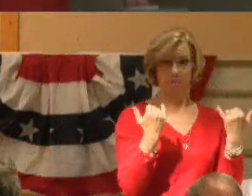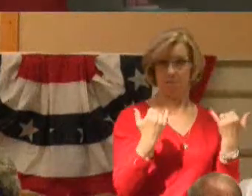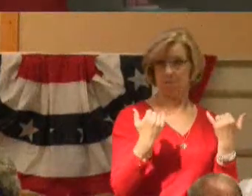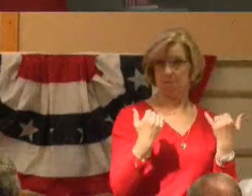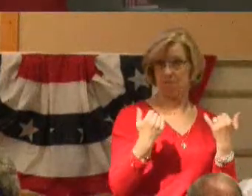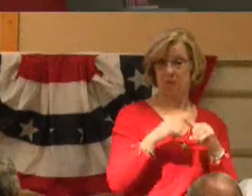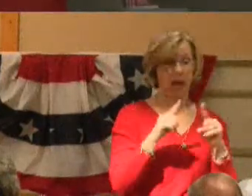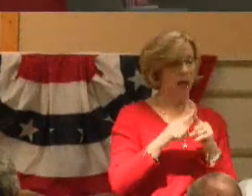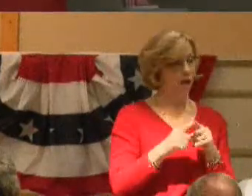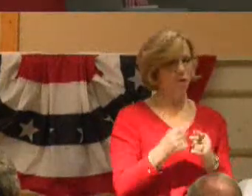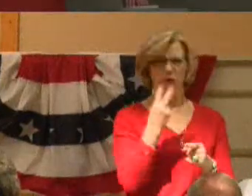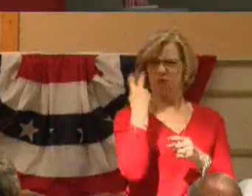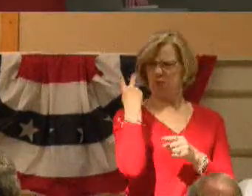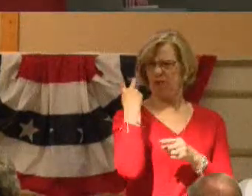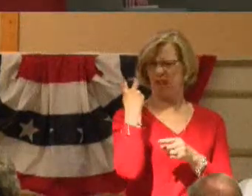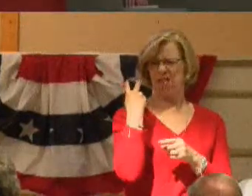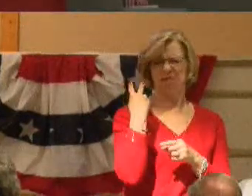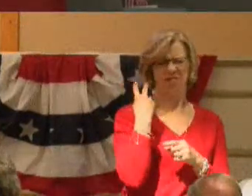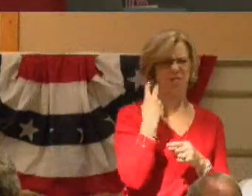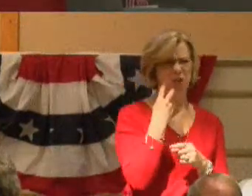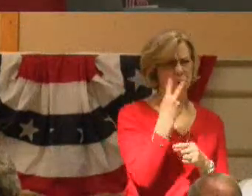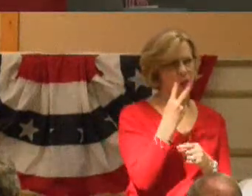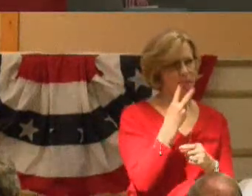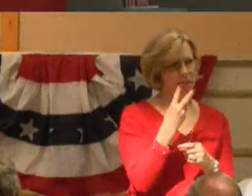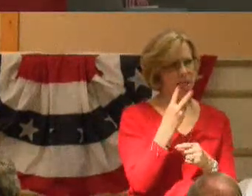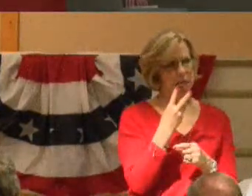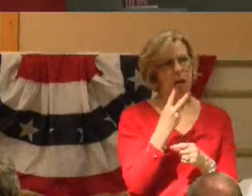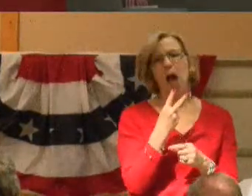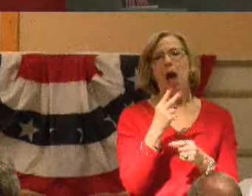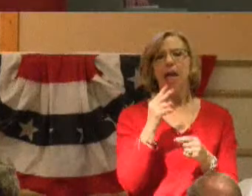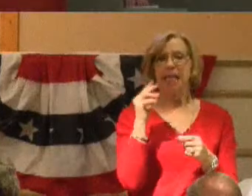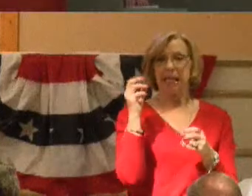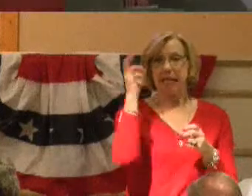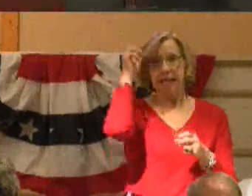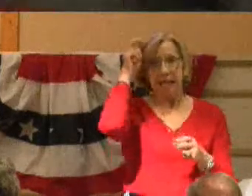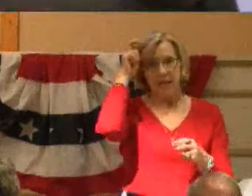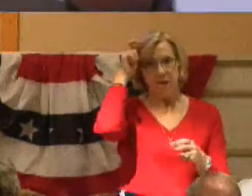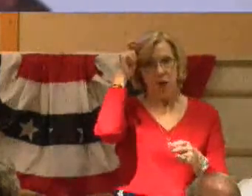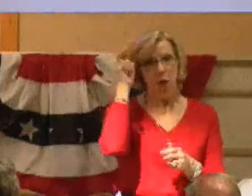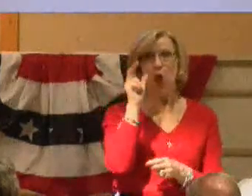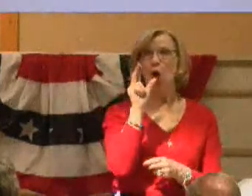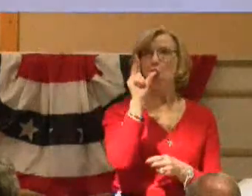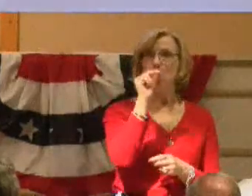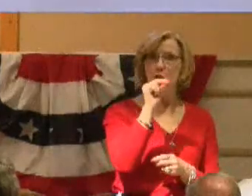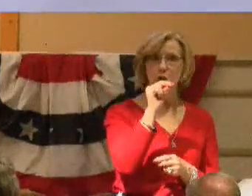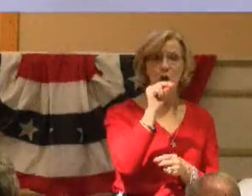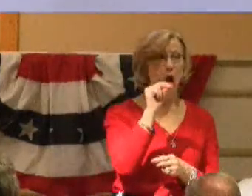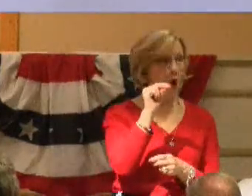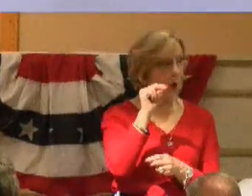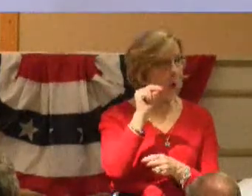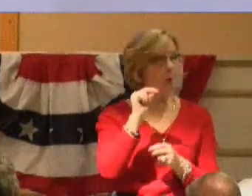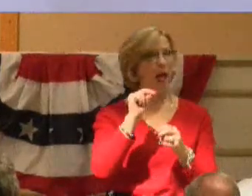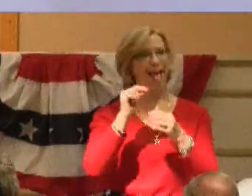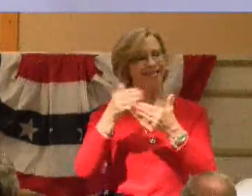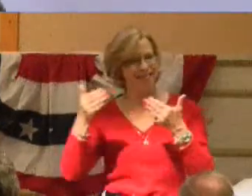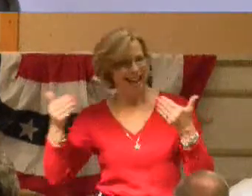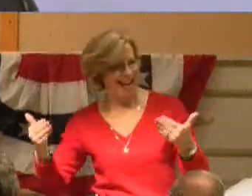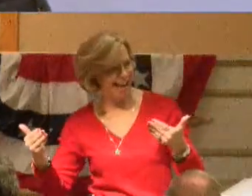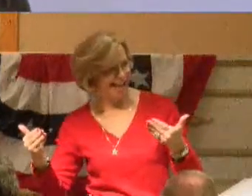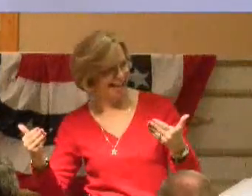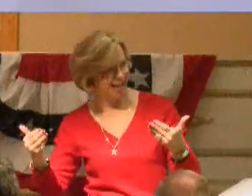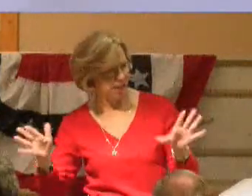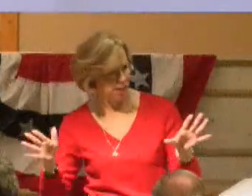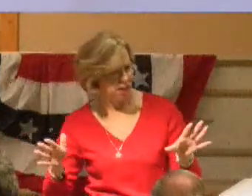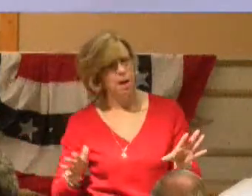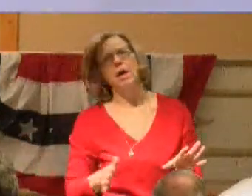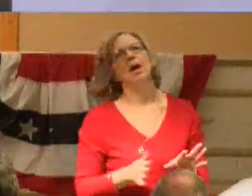language, it actually meant no thing. So evil meant no thing. That means it is not